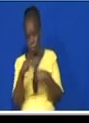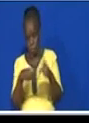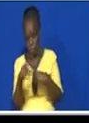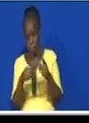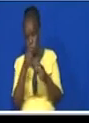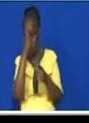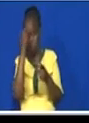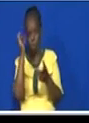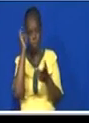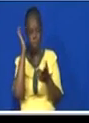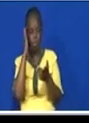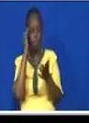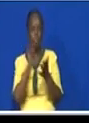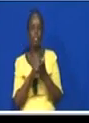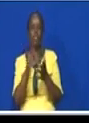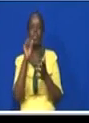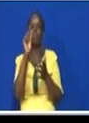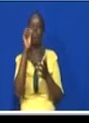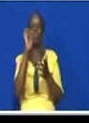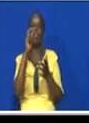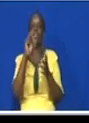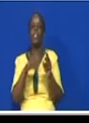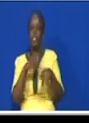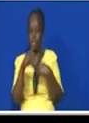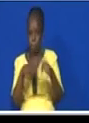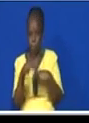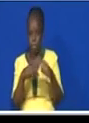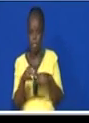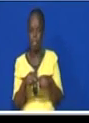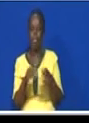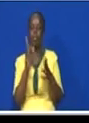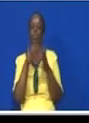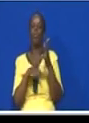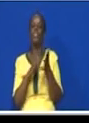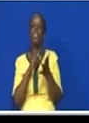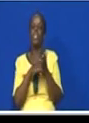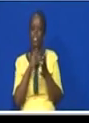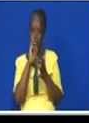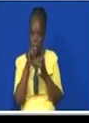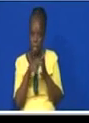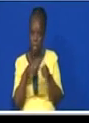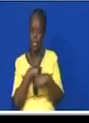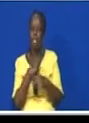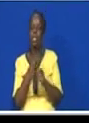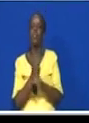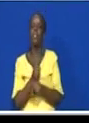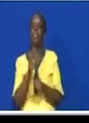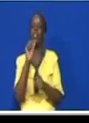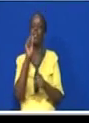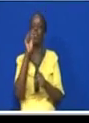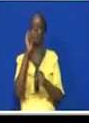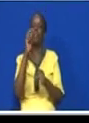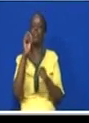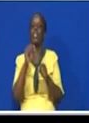we know that faulting itself is a process. So what is it that makes faulting